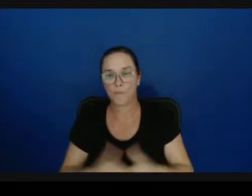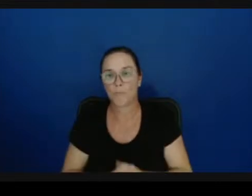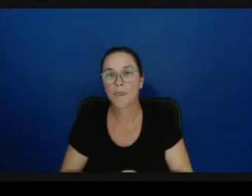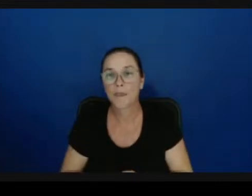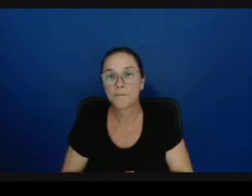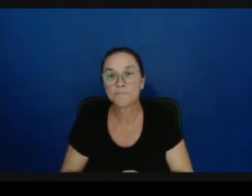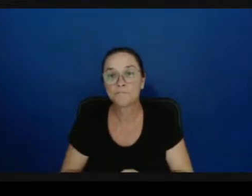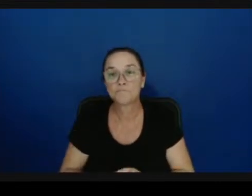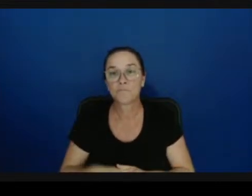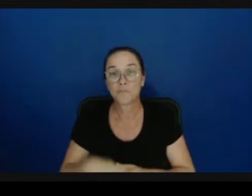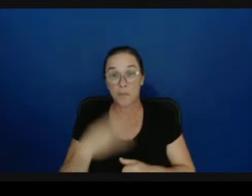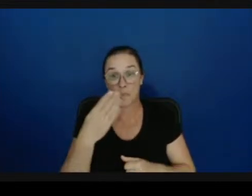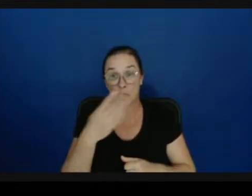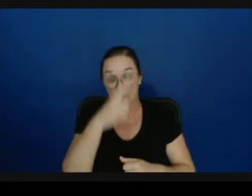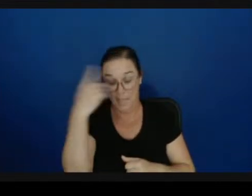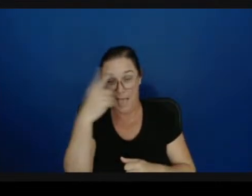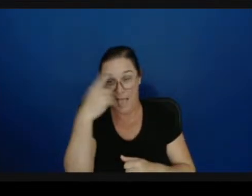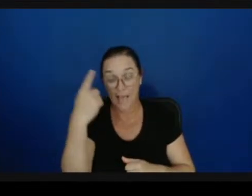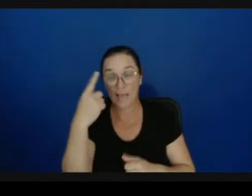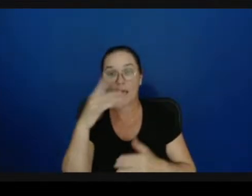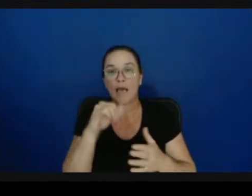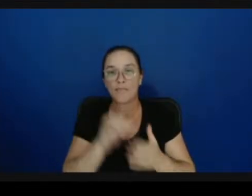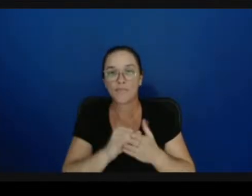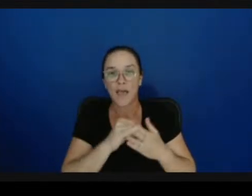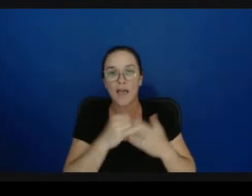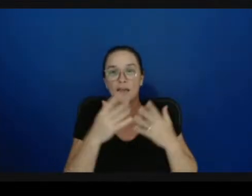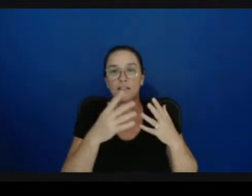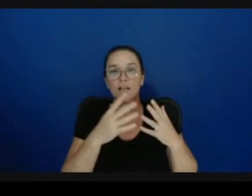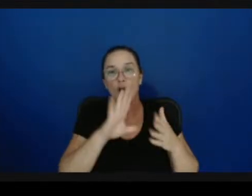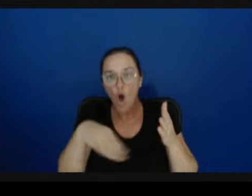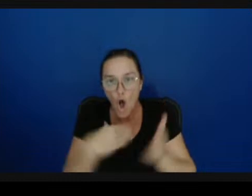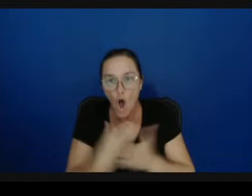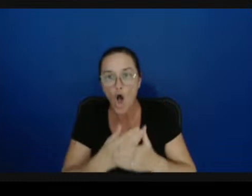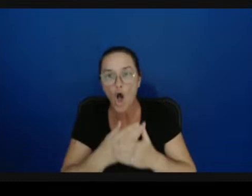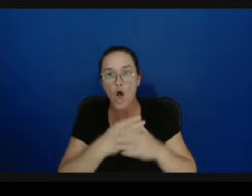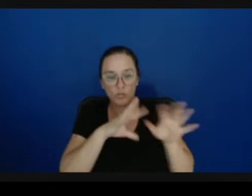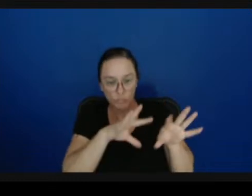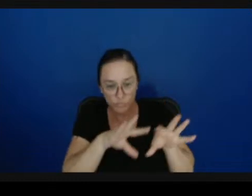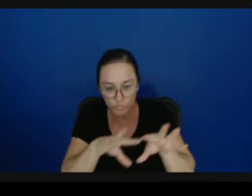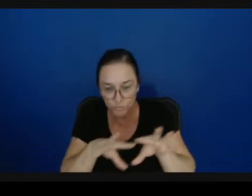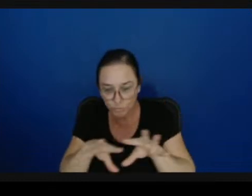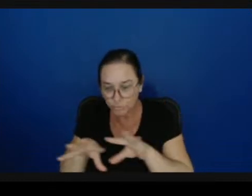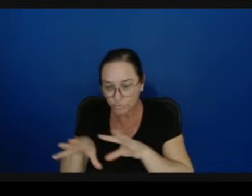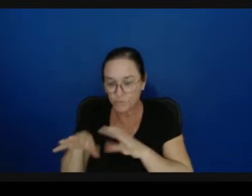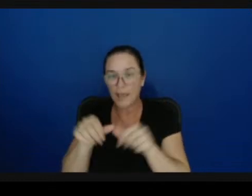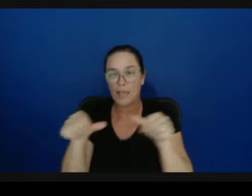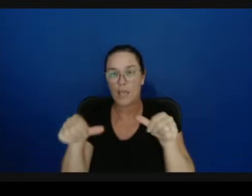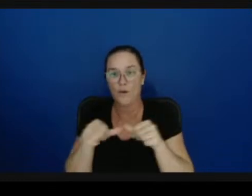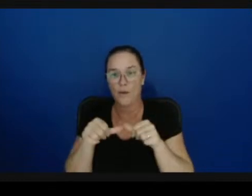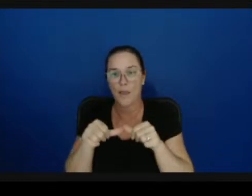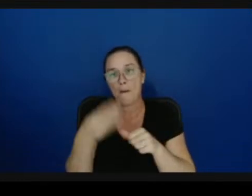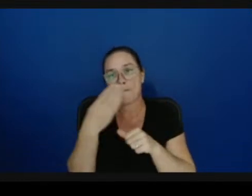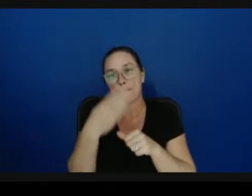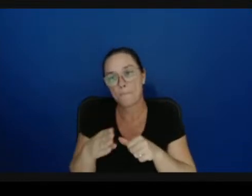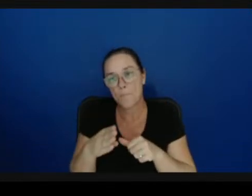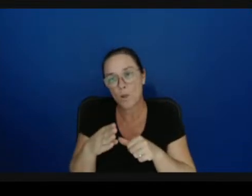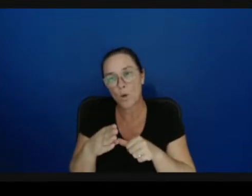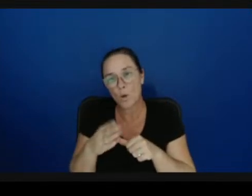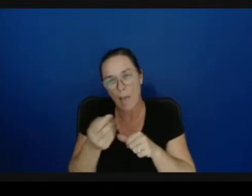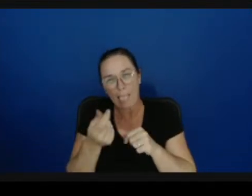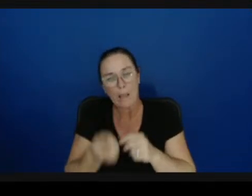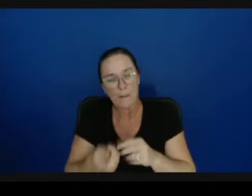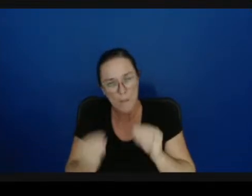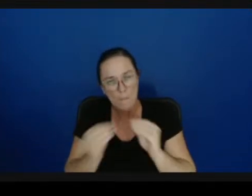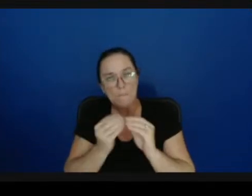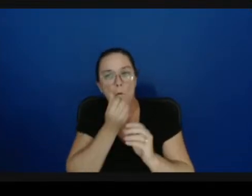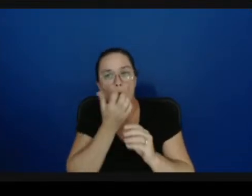the black here is where they've scanned and it's cold. The blue is where it's a little warmer than that, and the red's where it's the warmest.